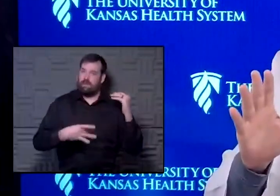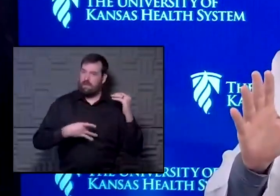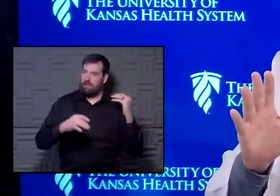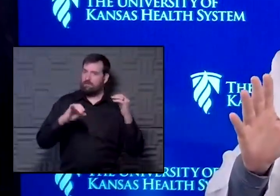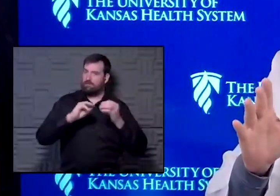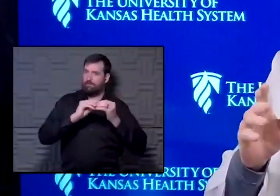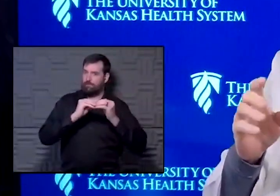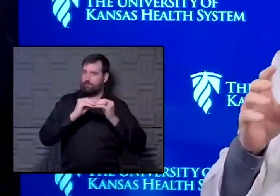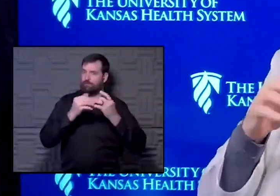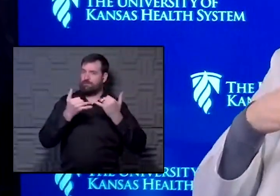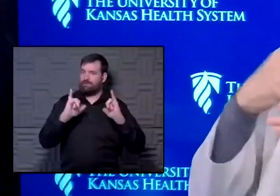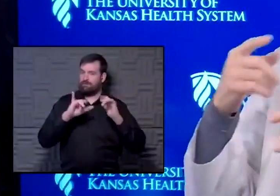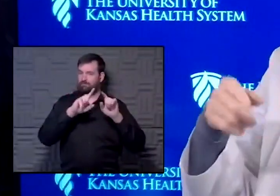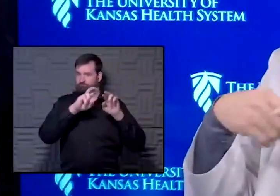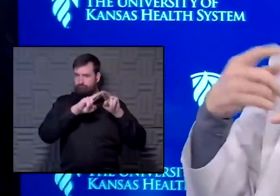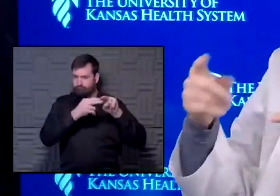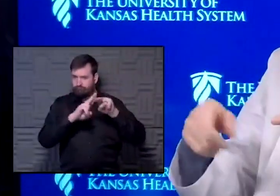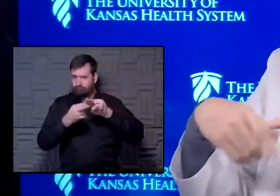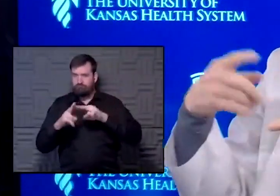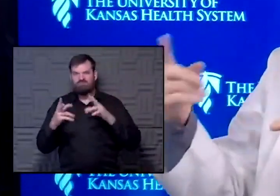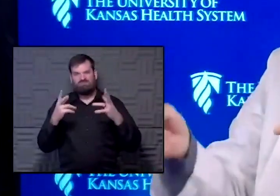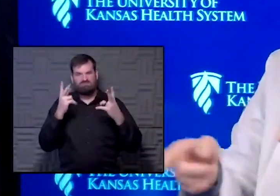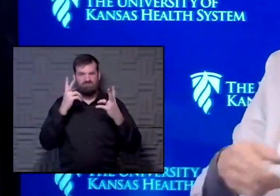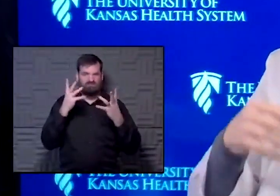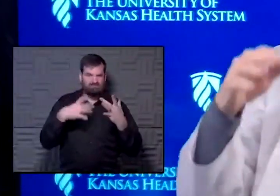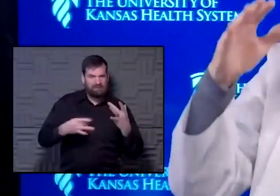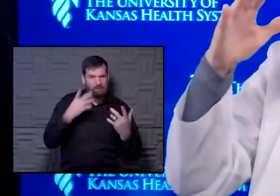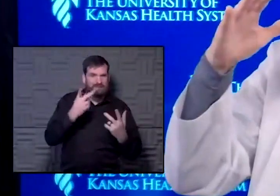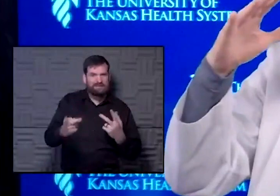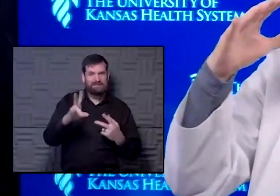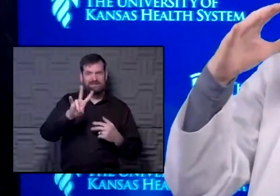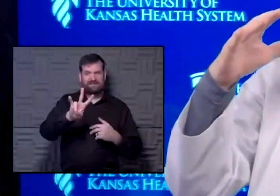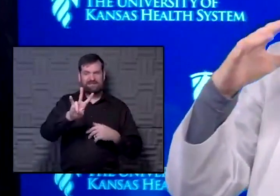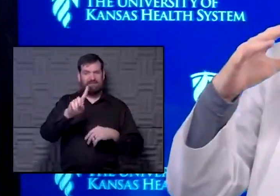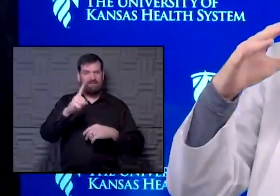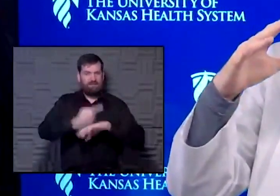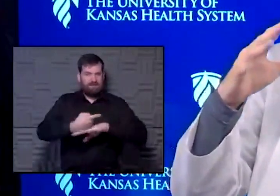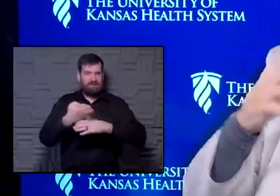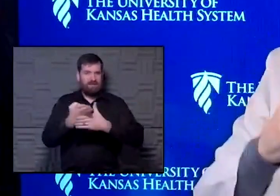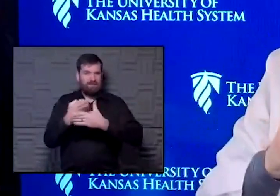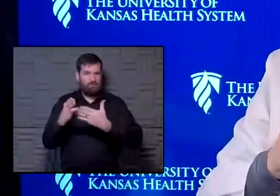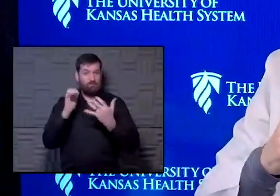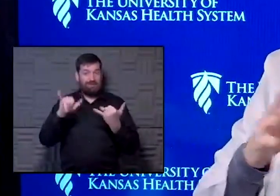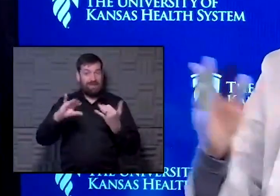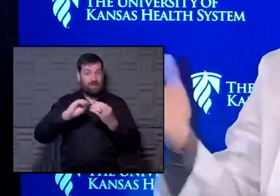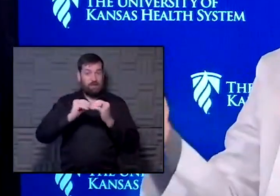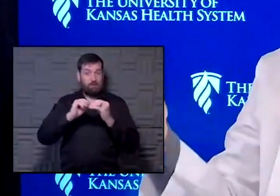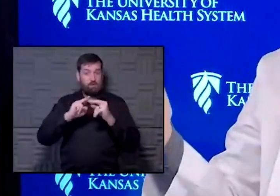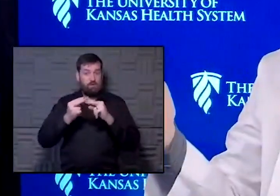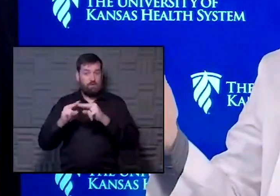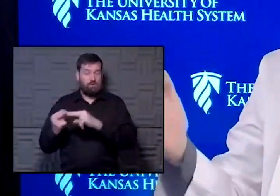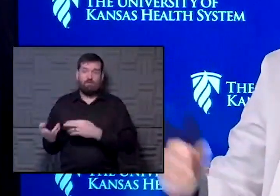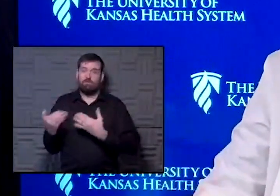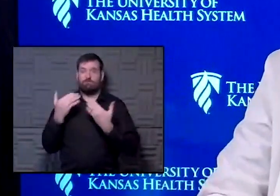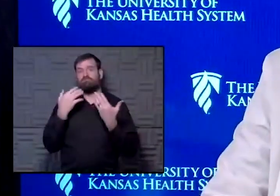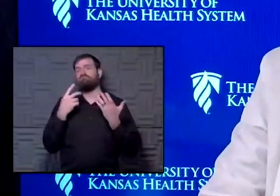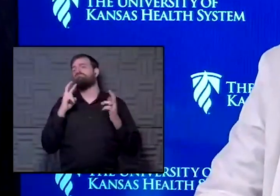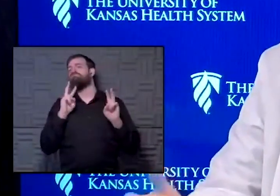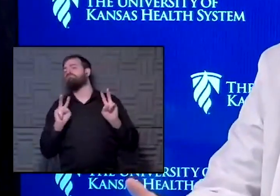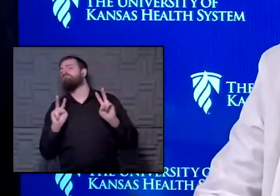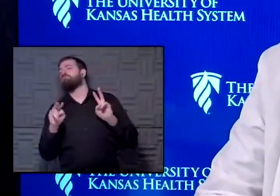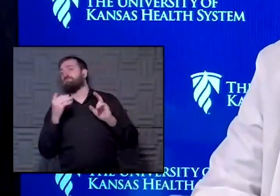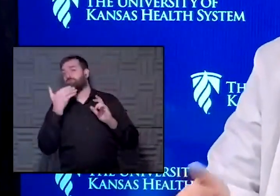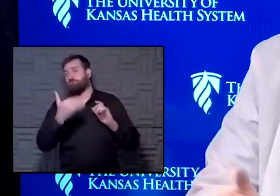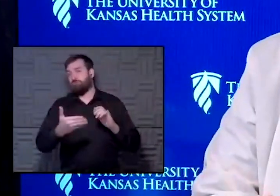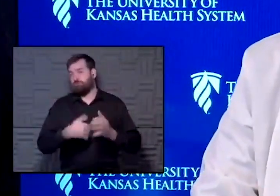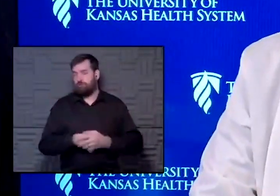numbers continuing to drop. I like to watch that rolling 7-day average in Kansas City. I'm watching that number drop. Yep, I mean, absolutely. those are all the right signs, and I think